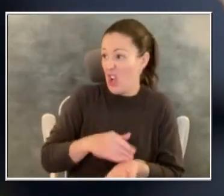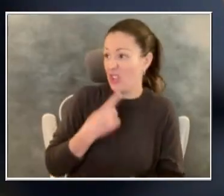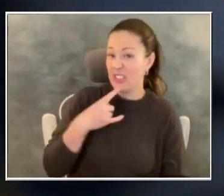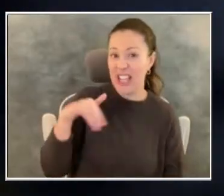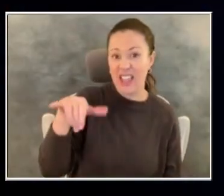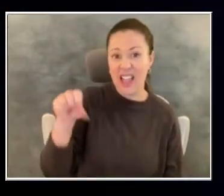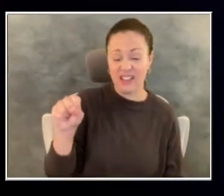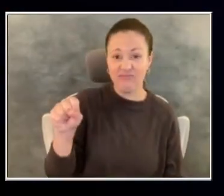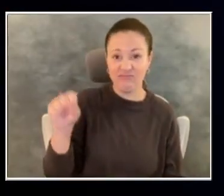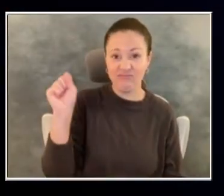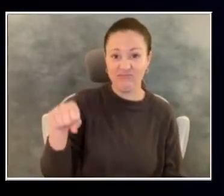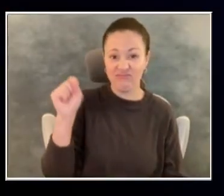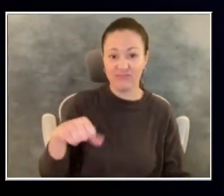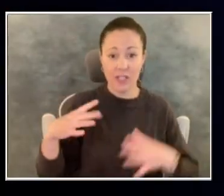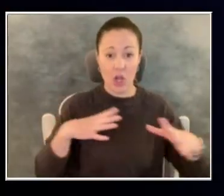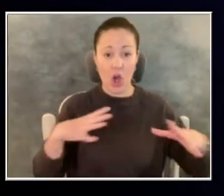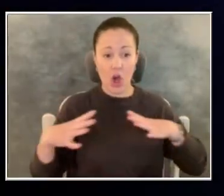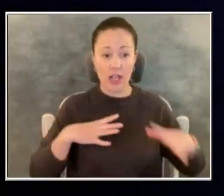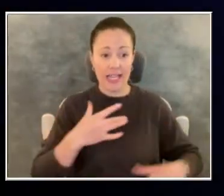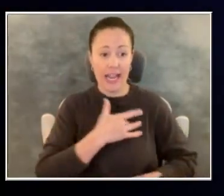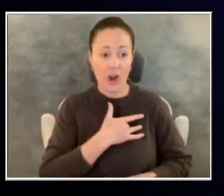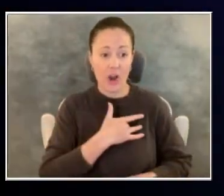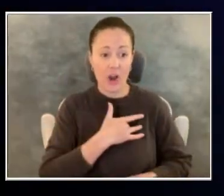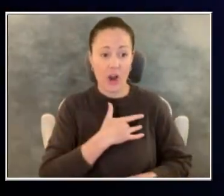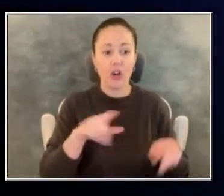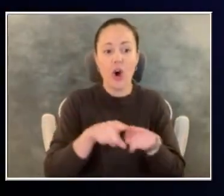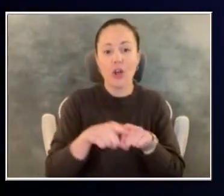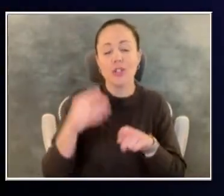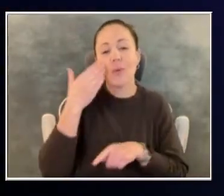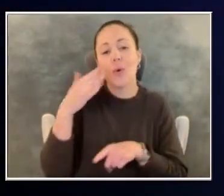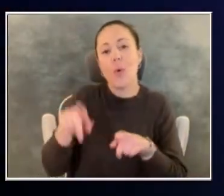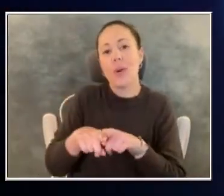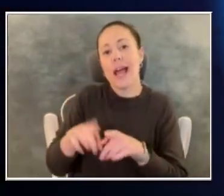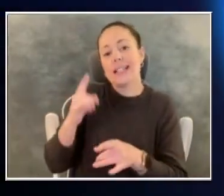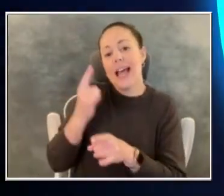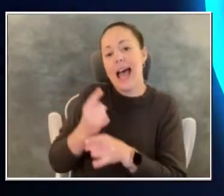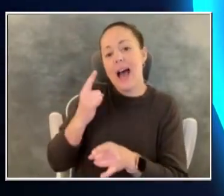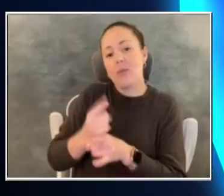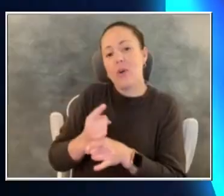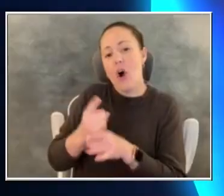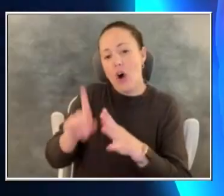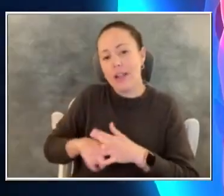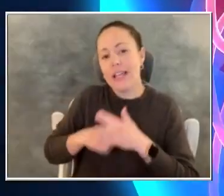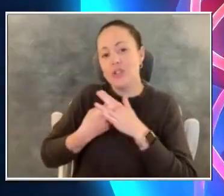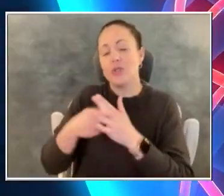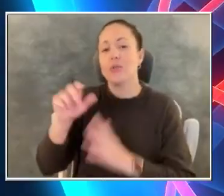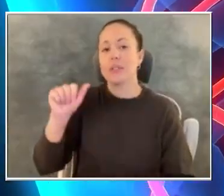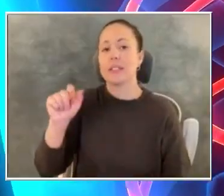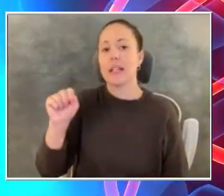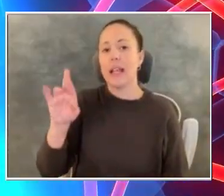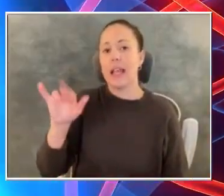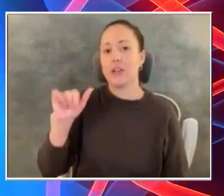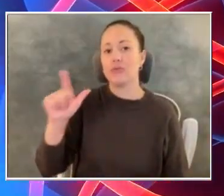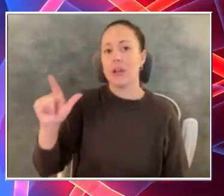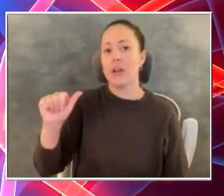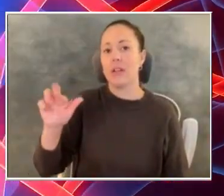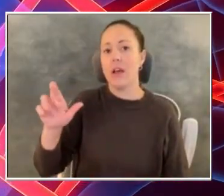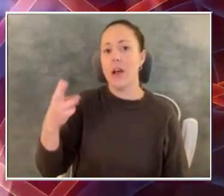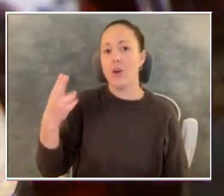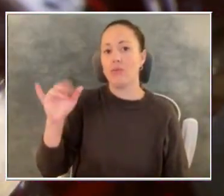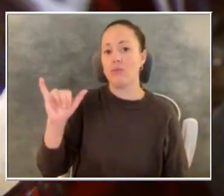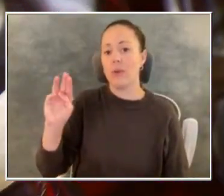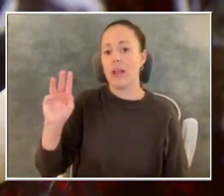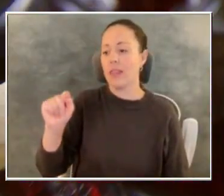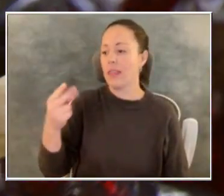Holiday heart, also known as alcohol-induced atrial arrhythmias, is very real. It manifests with heart palpitations, a